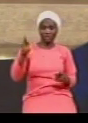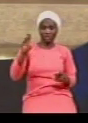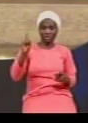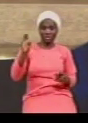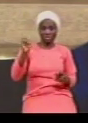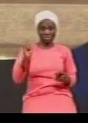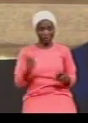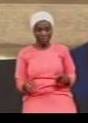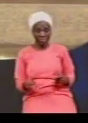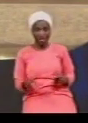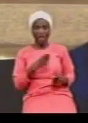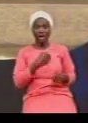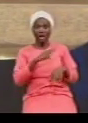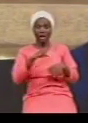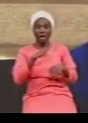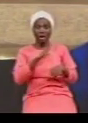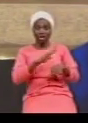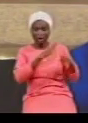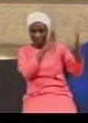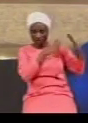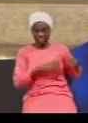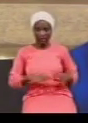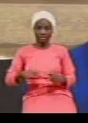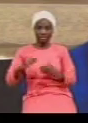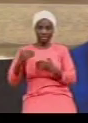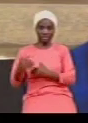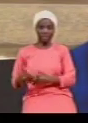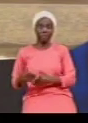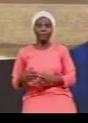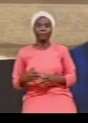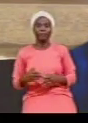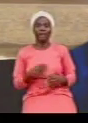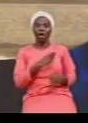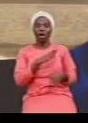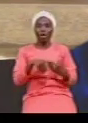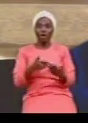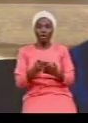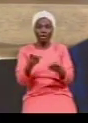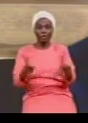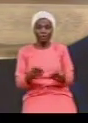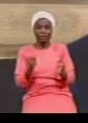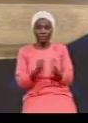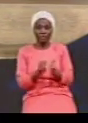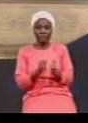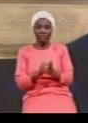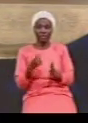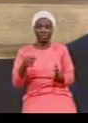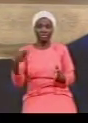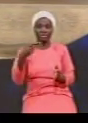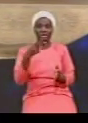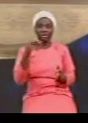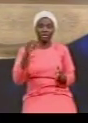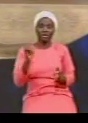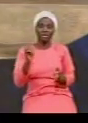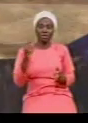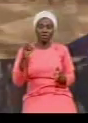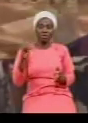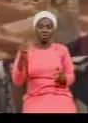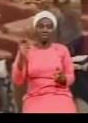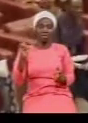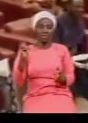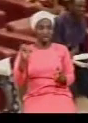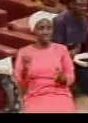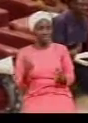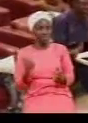river Euphrates, all the land of the Hittites, all the places the Hittites have said, we're here, our religion